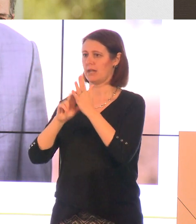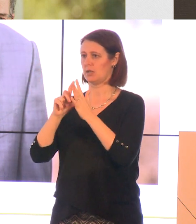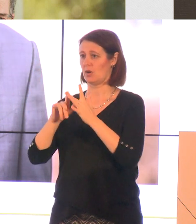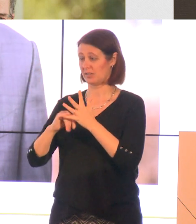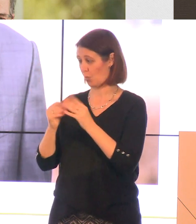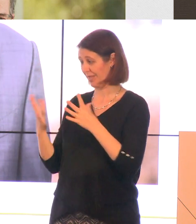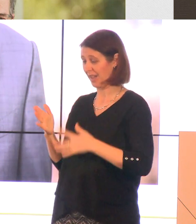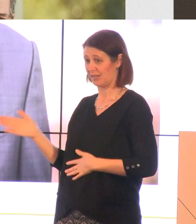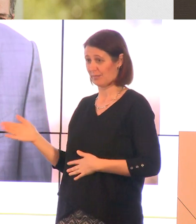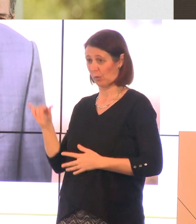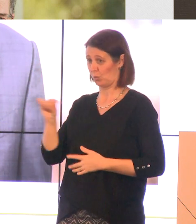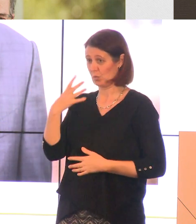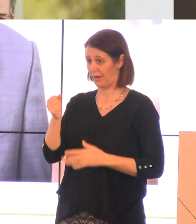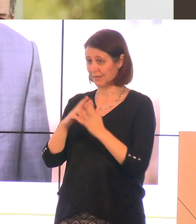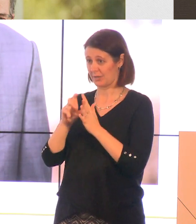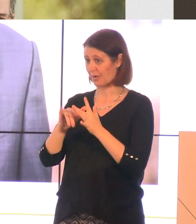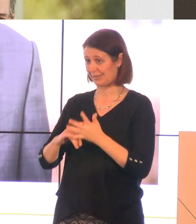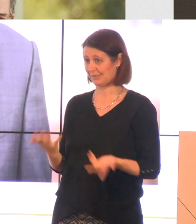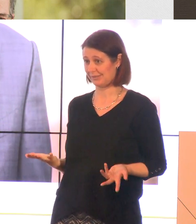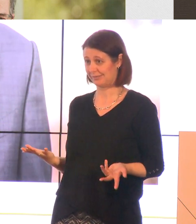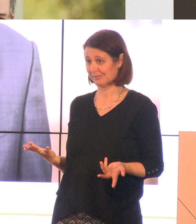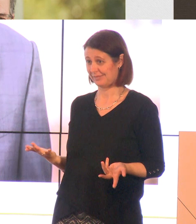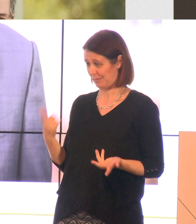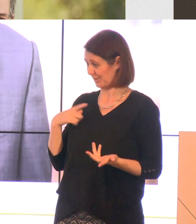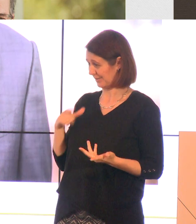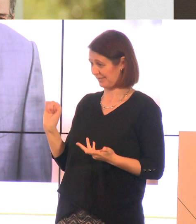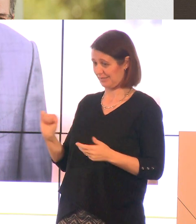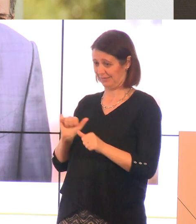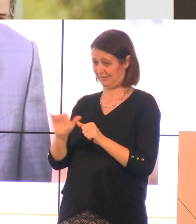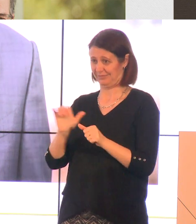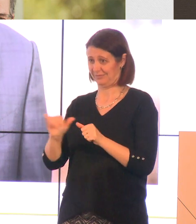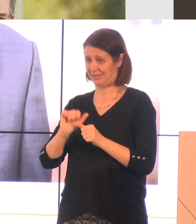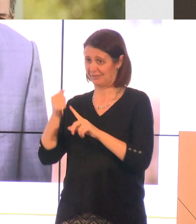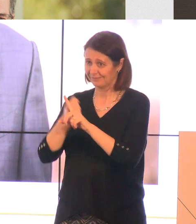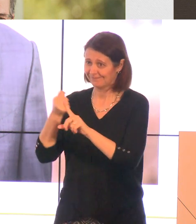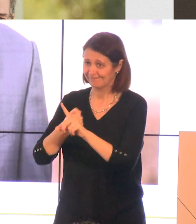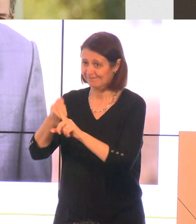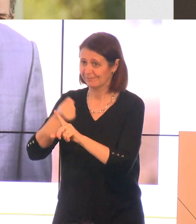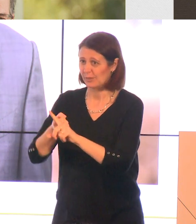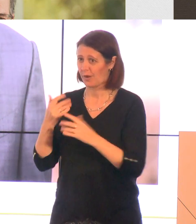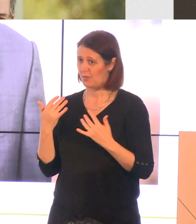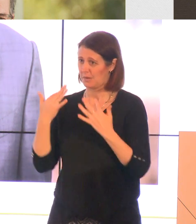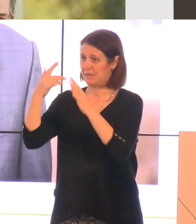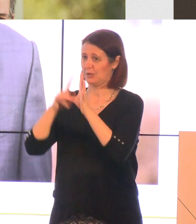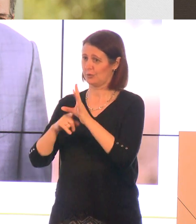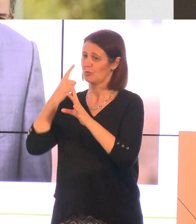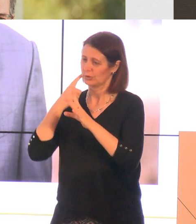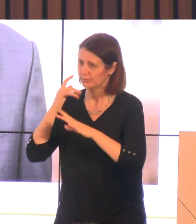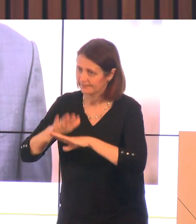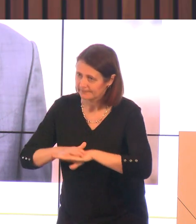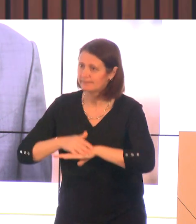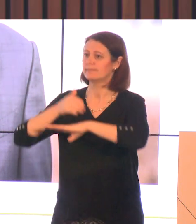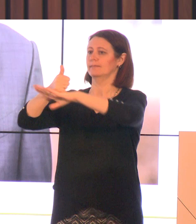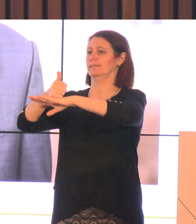fact, without Bruce, we wouldn't have the NDIS because of his fantastic advocacy over many years to try and get this system